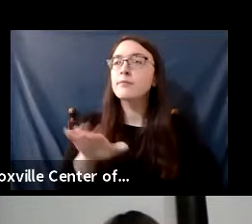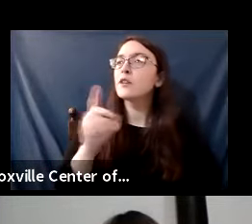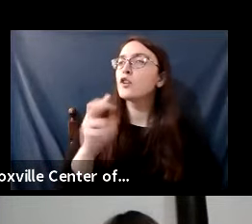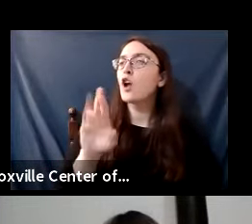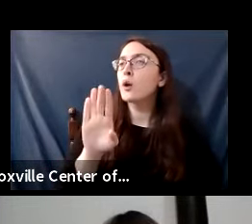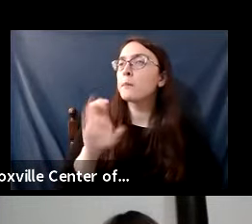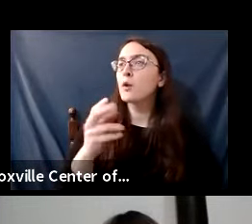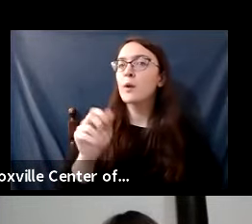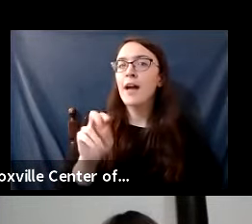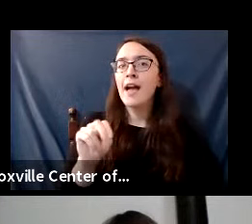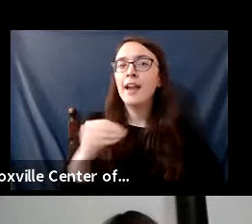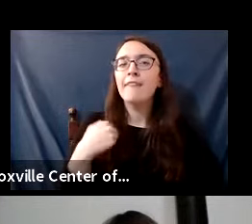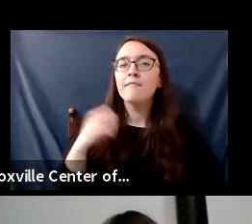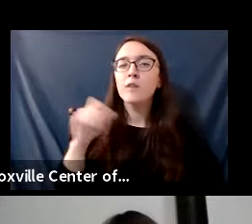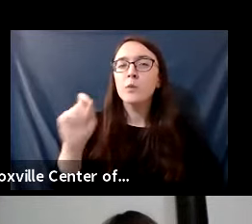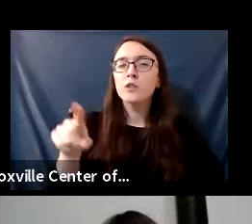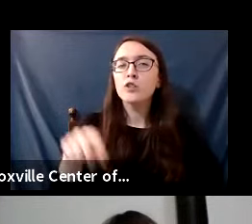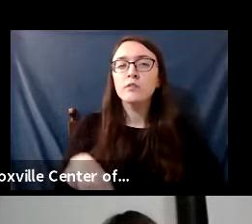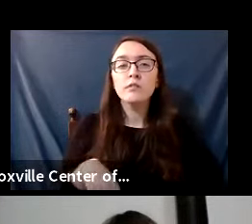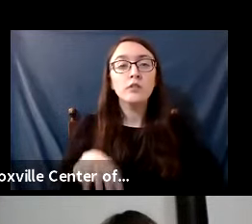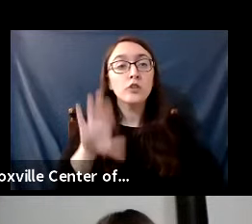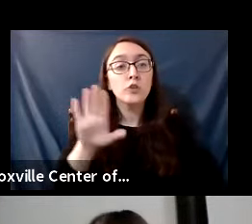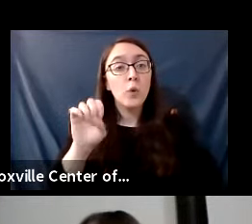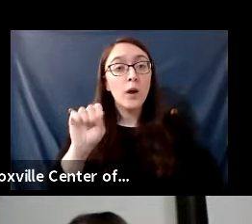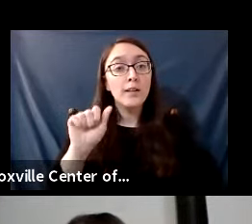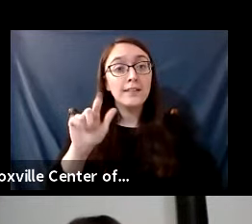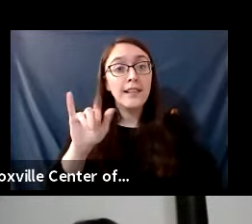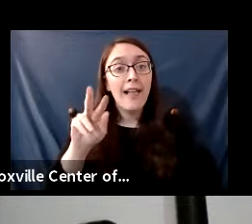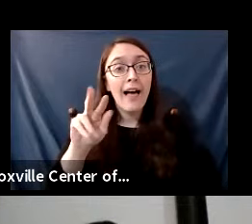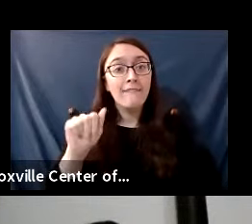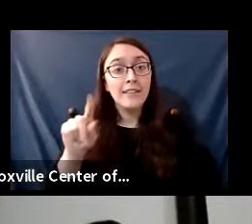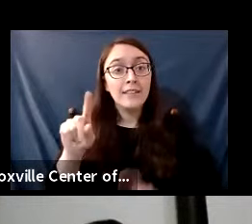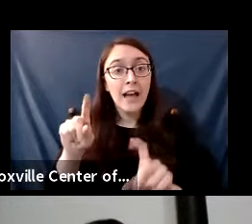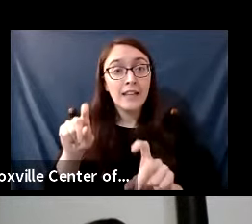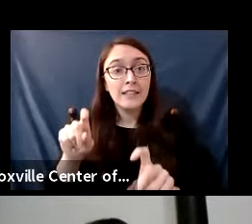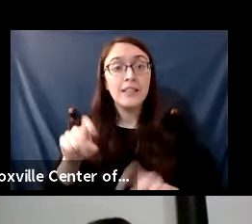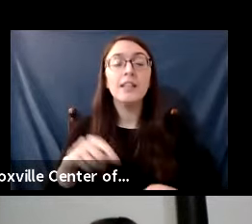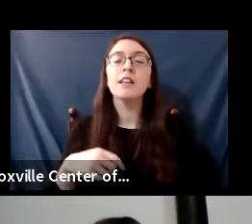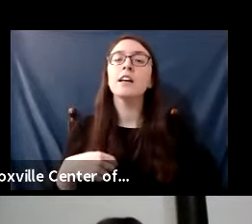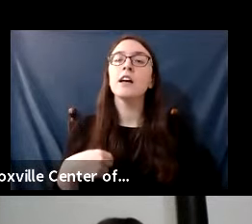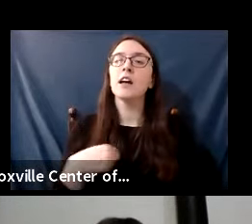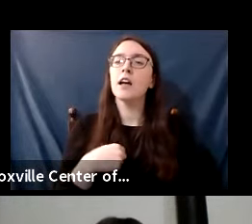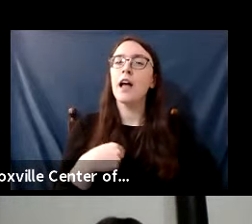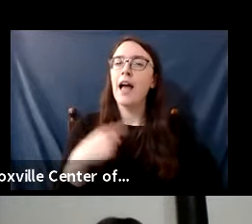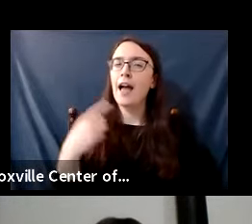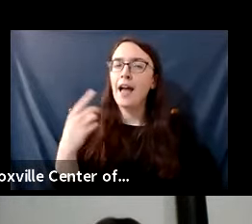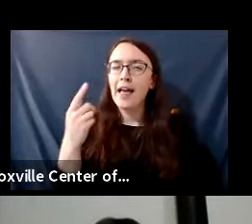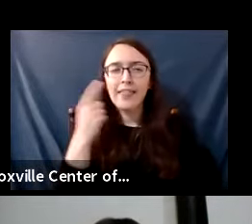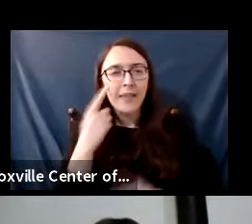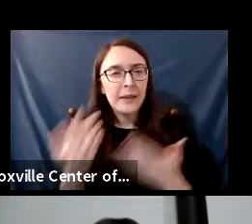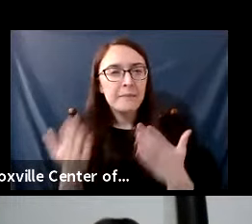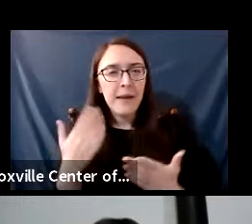question. Your saliva testing, and you know, you and I've had this conversation, I just can't remember.